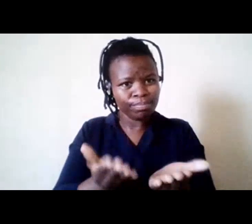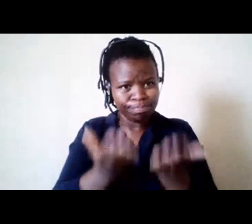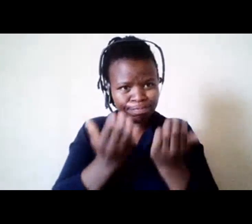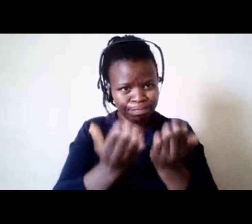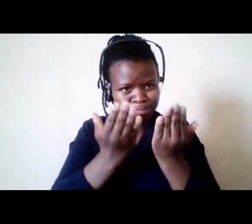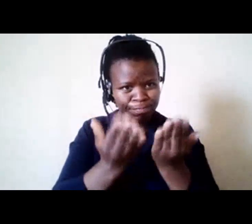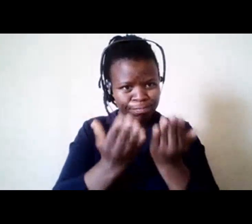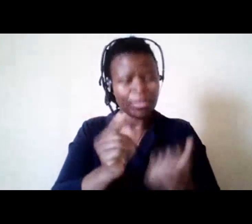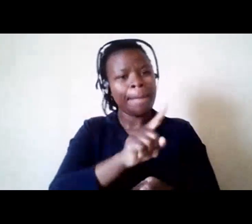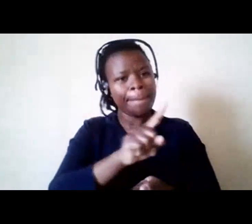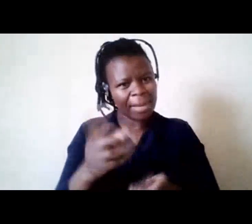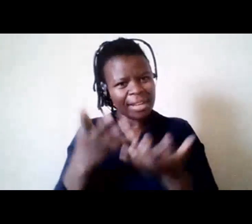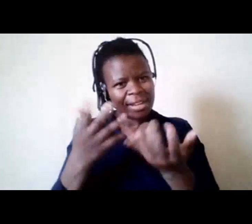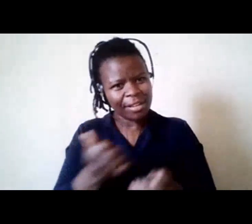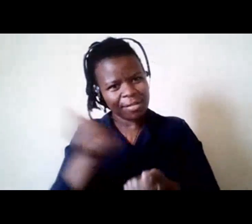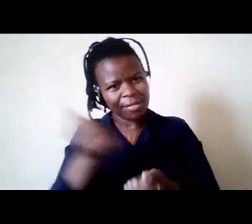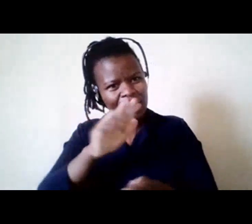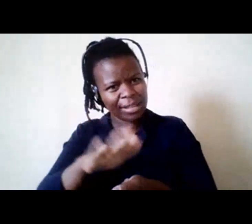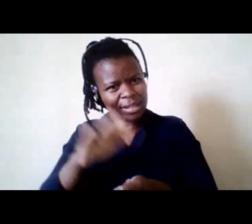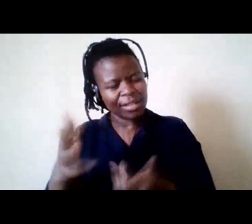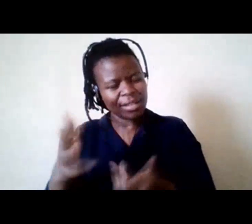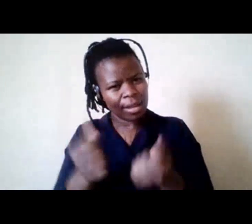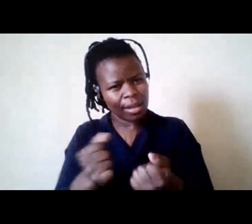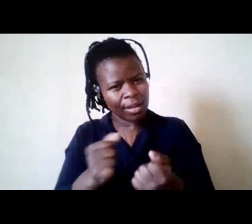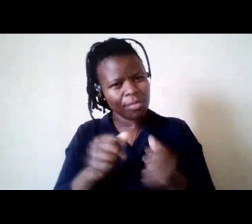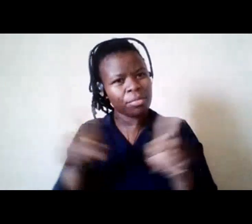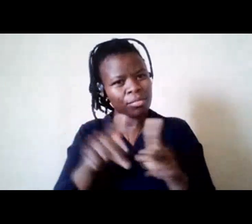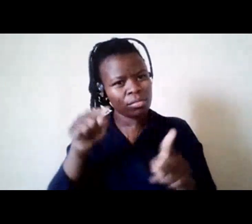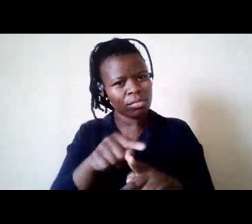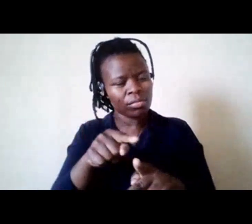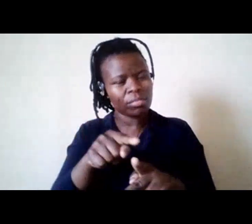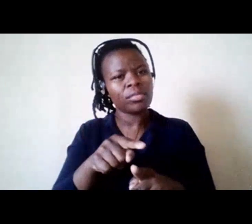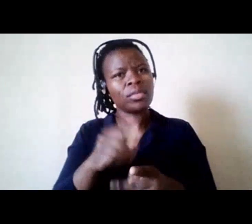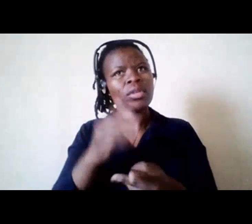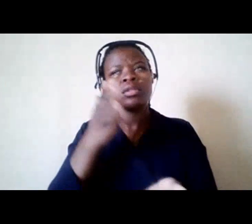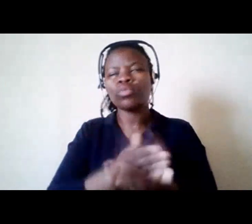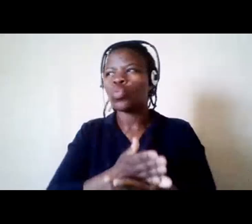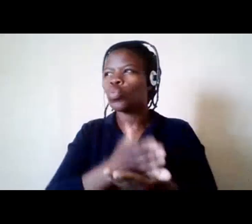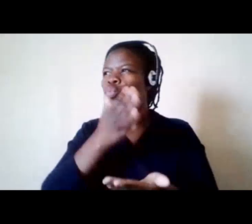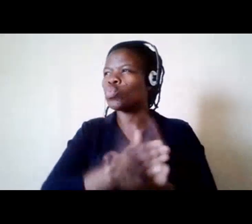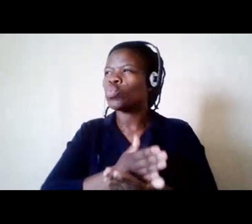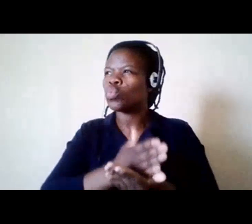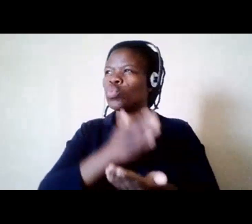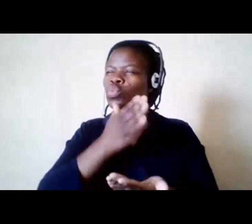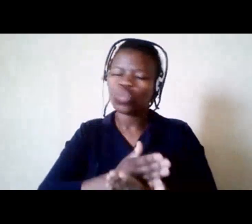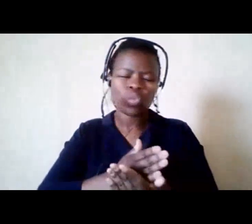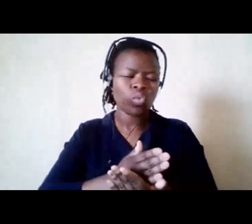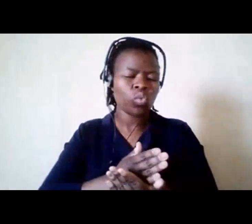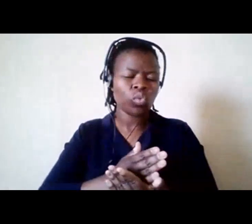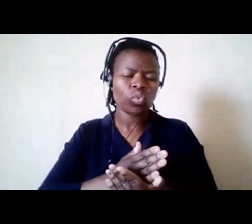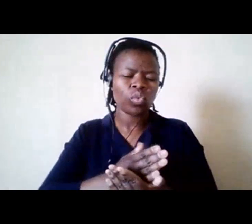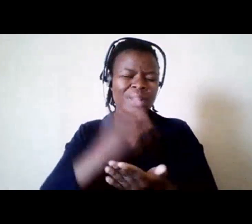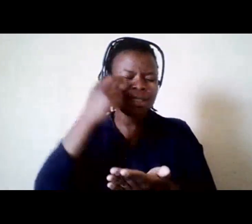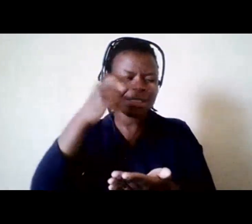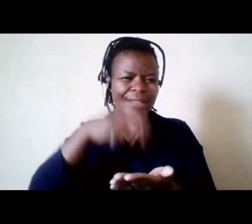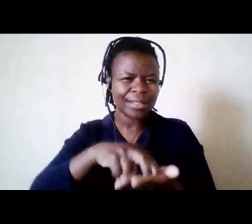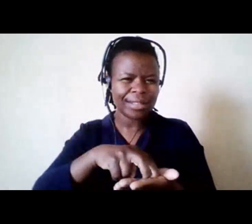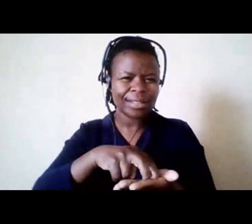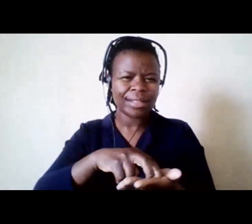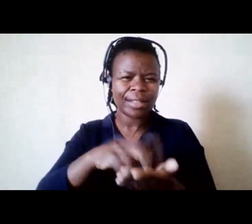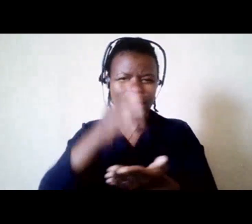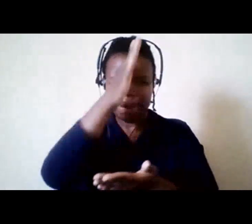there are kids with Down syndrome that is really, really, really, really, really requires a